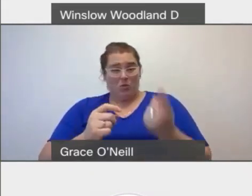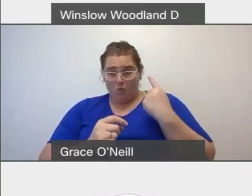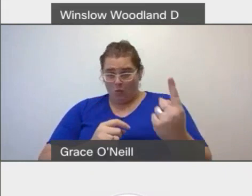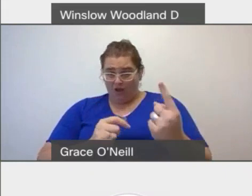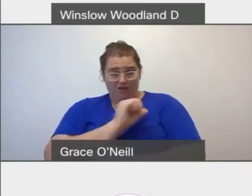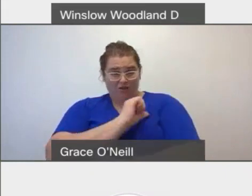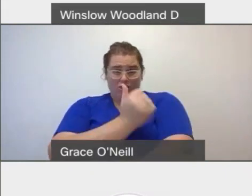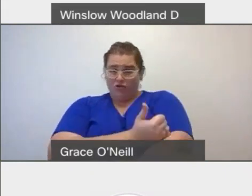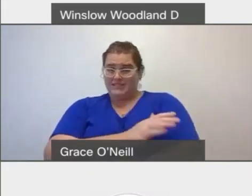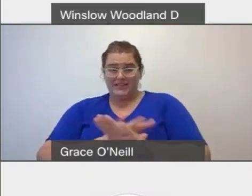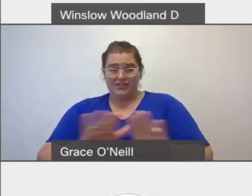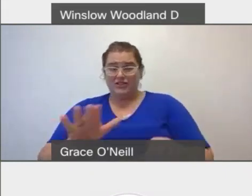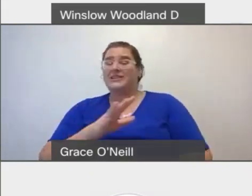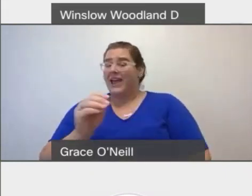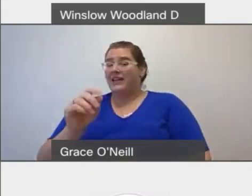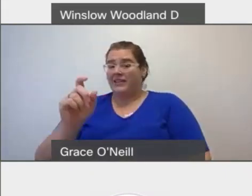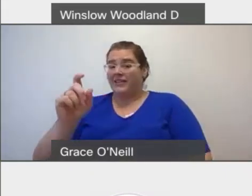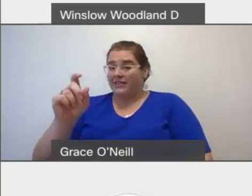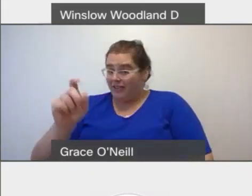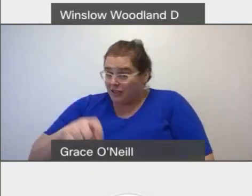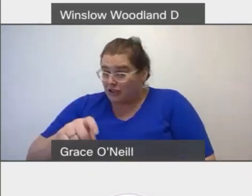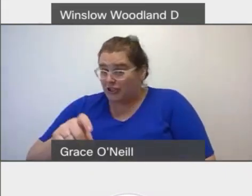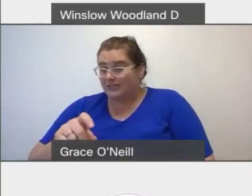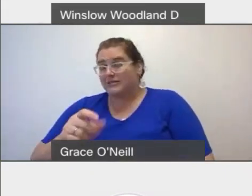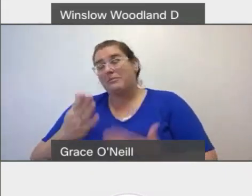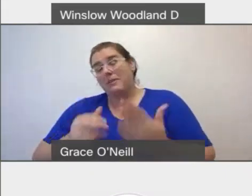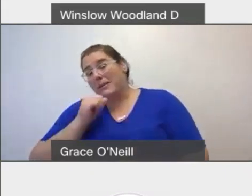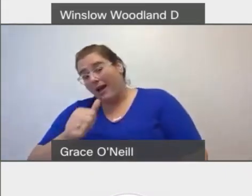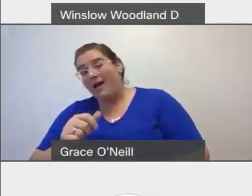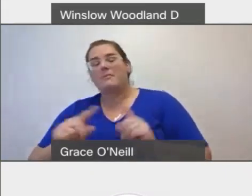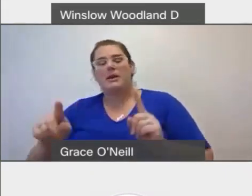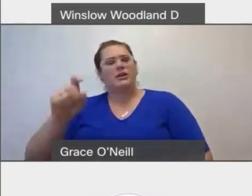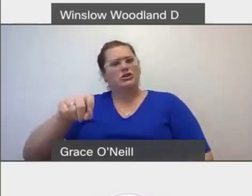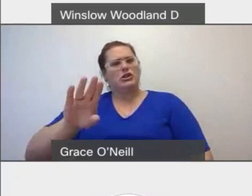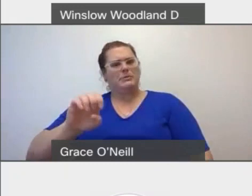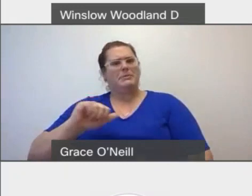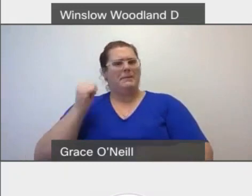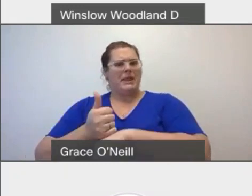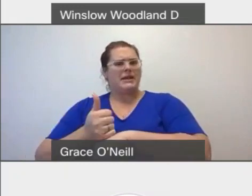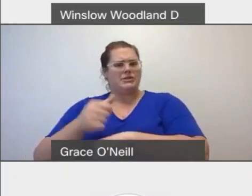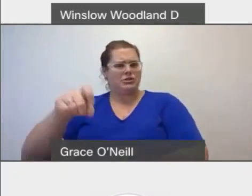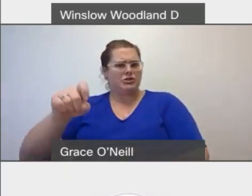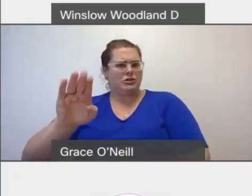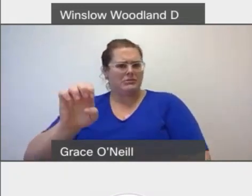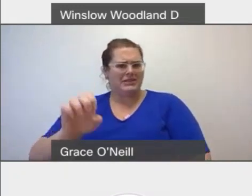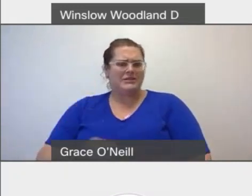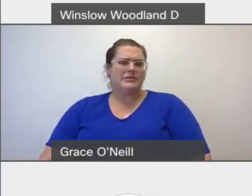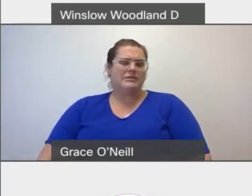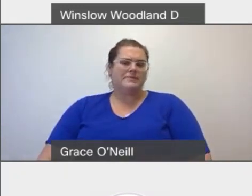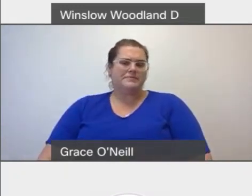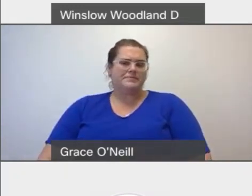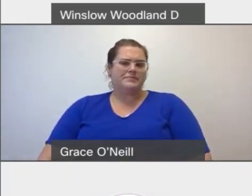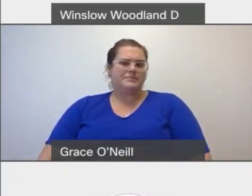should, although may not, be in place. So it would just be a matter of making sure, because they can